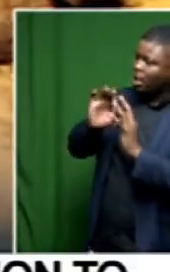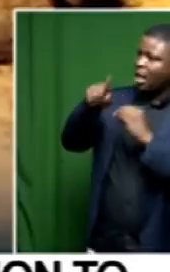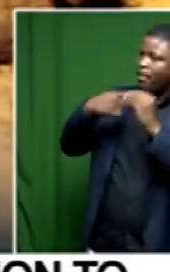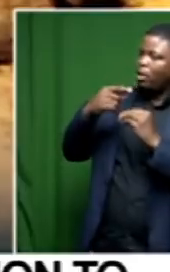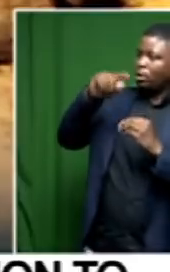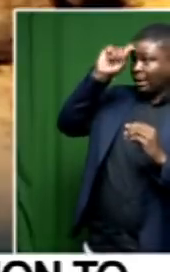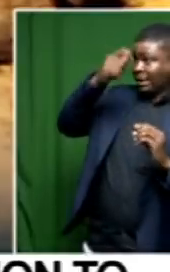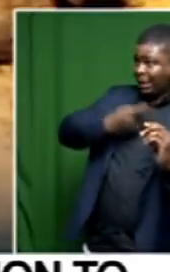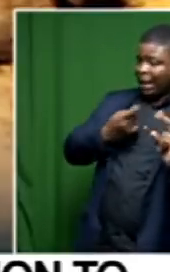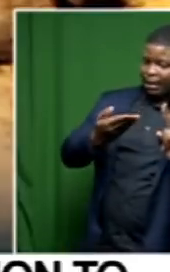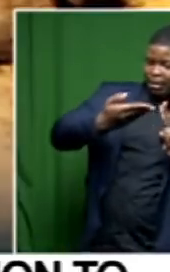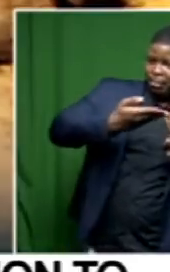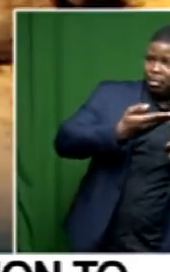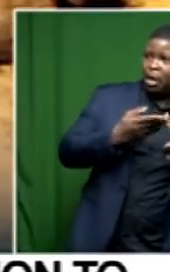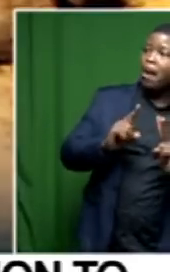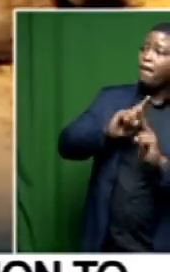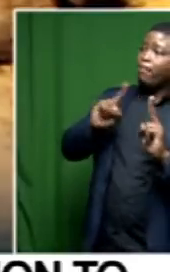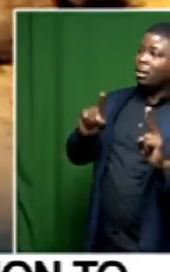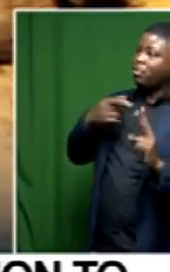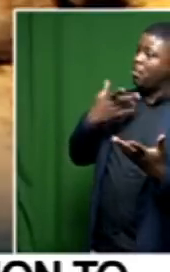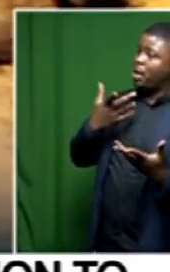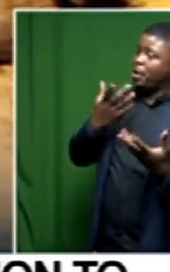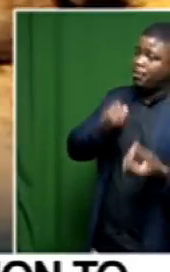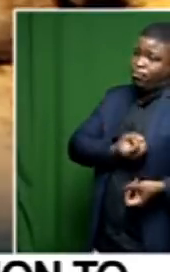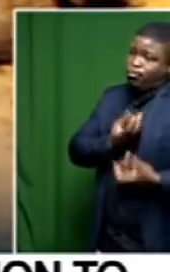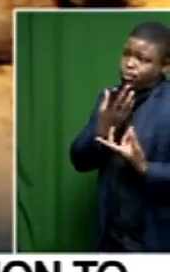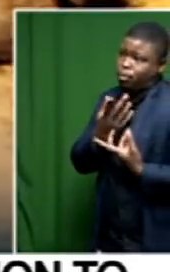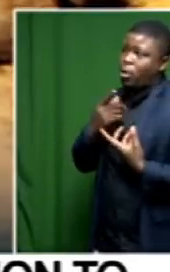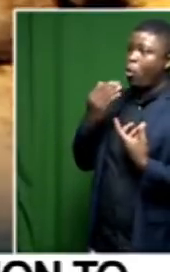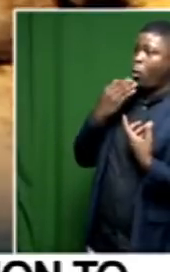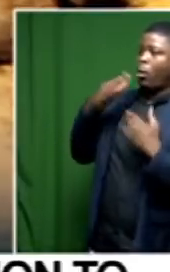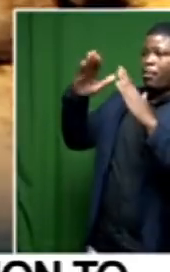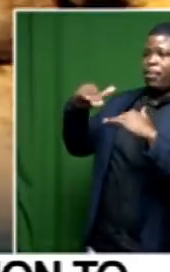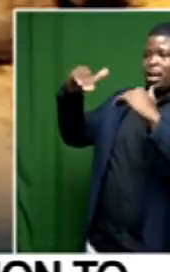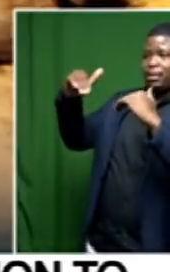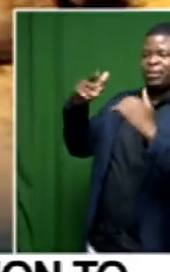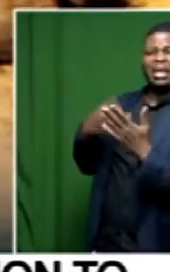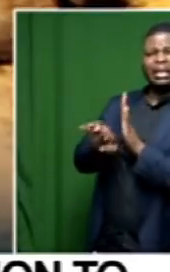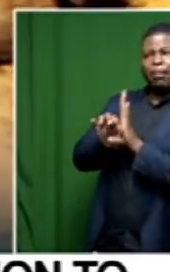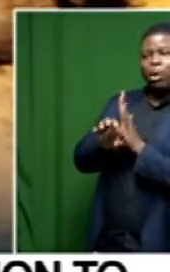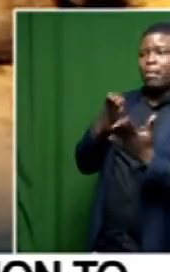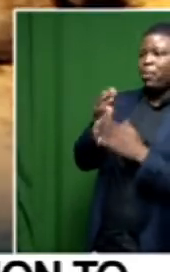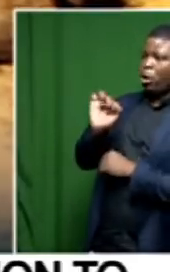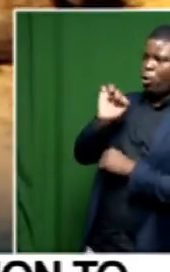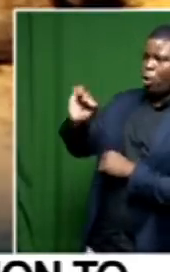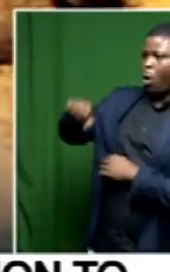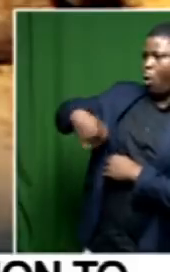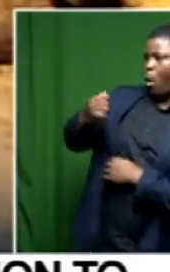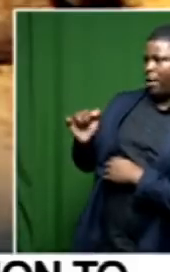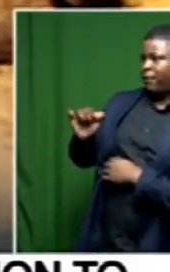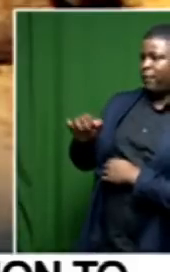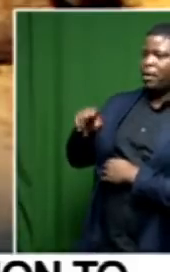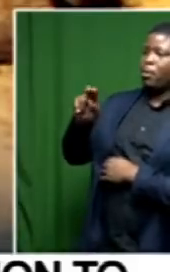of disclosure to Parliament, if, for example, your wife, Mr.